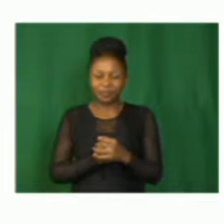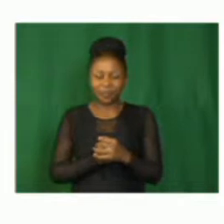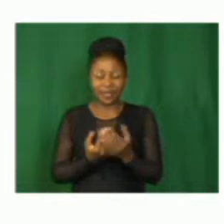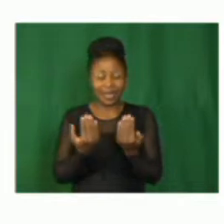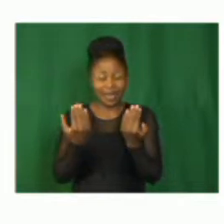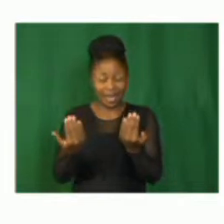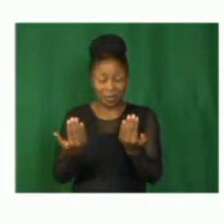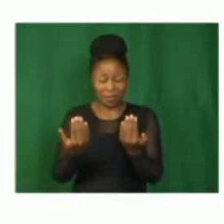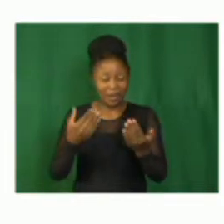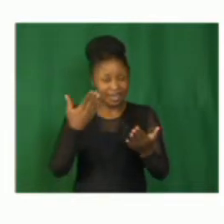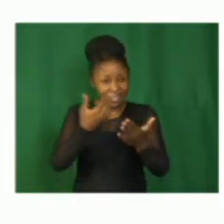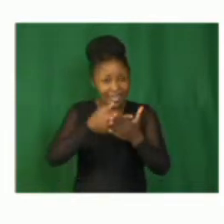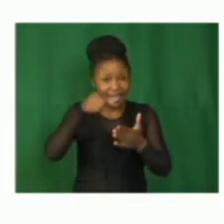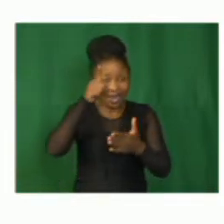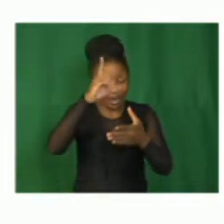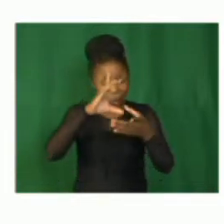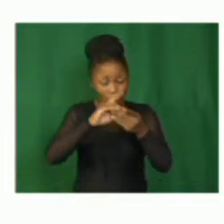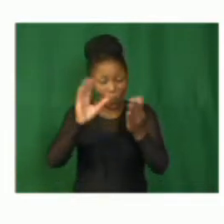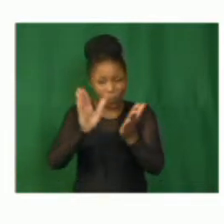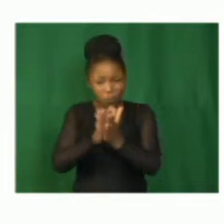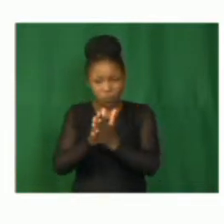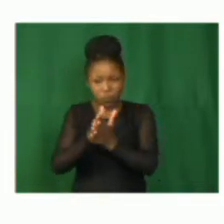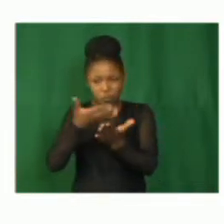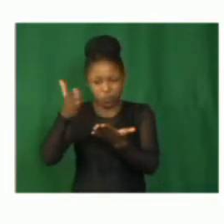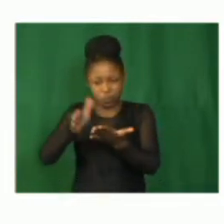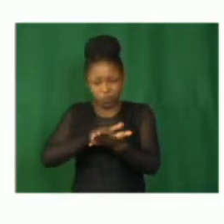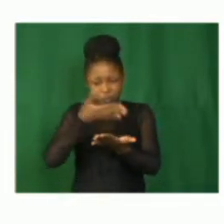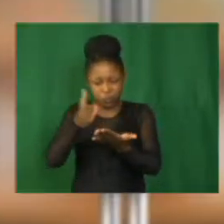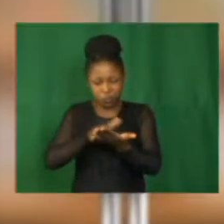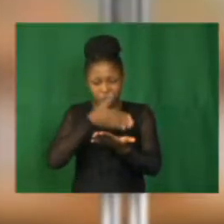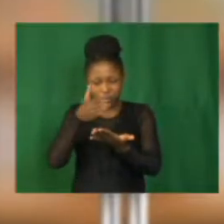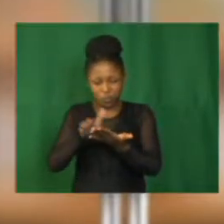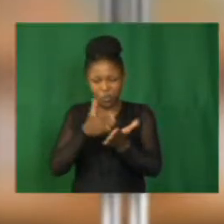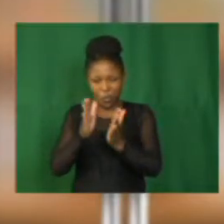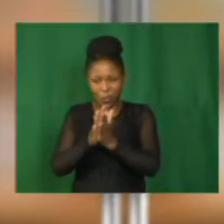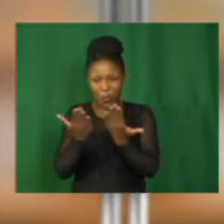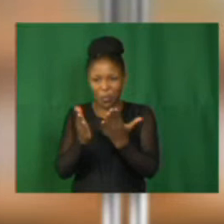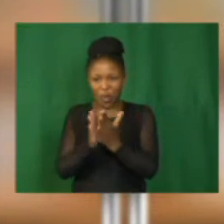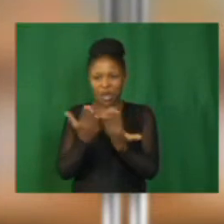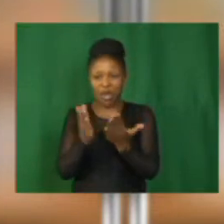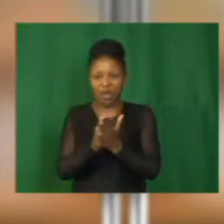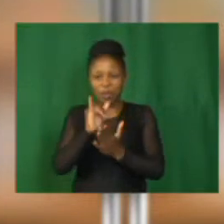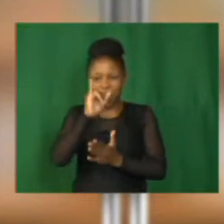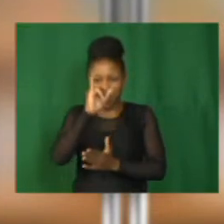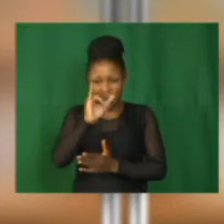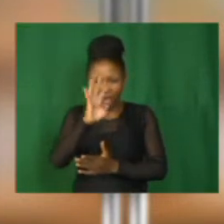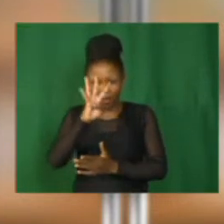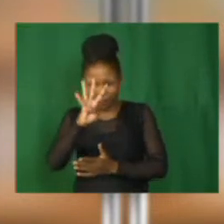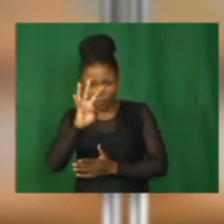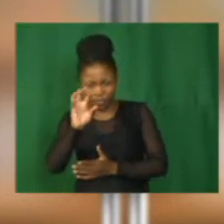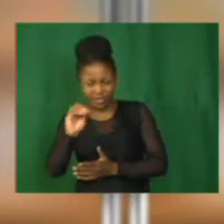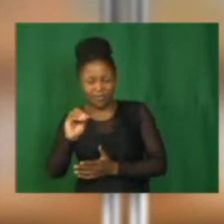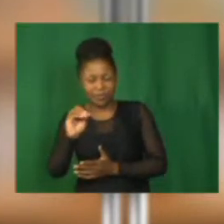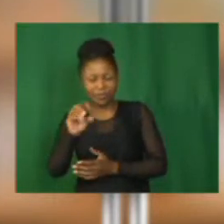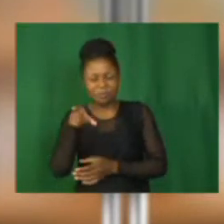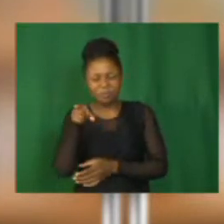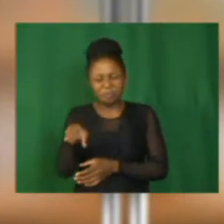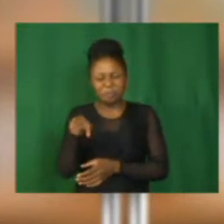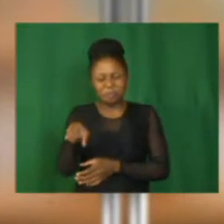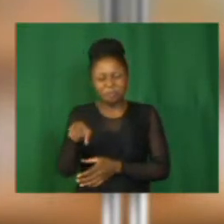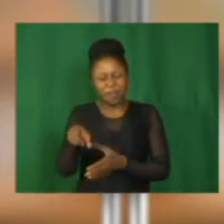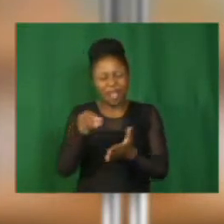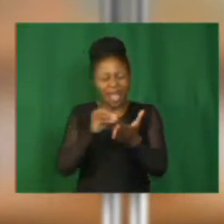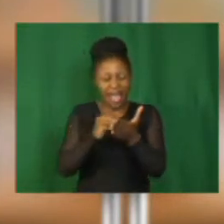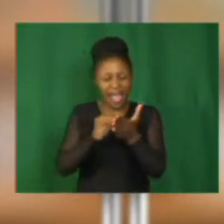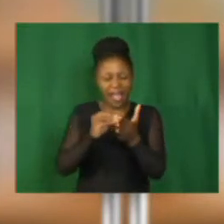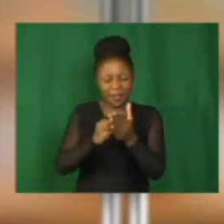page 140? That is where you are going to find the passage. Now, as we read the passage, we are going